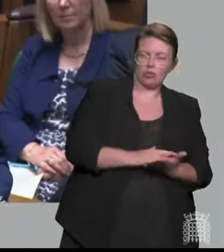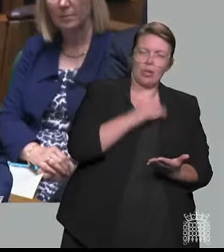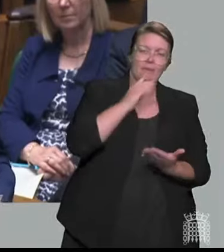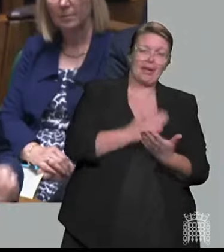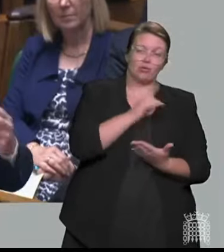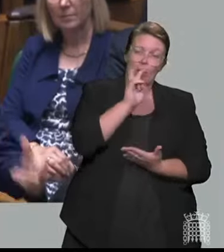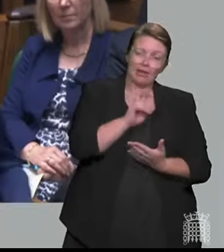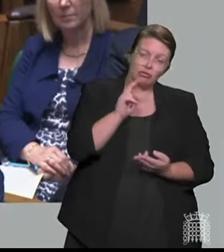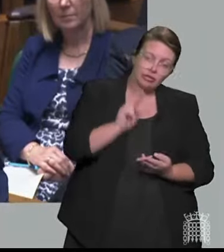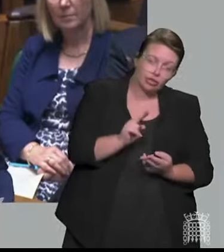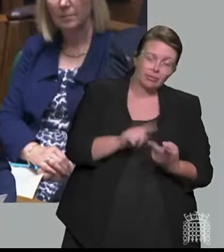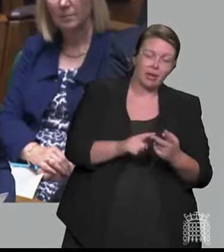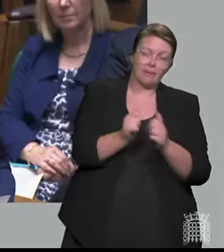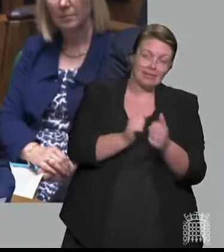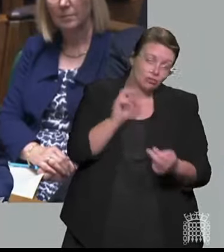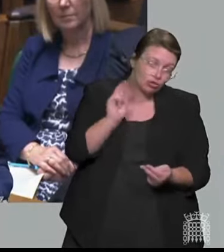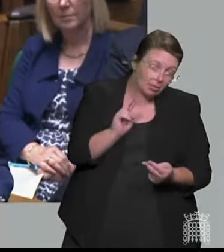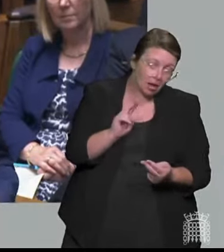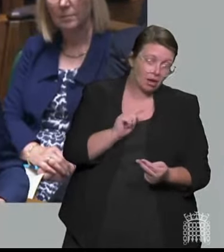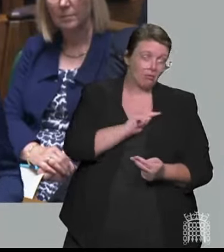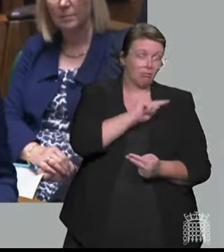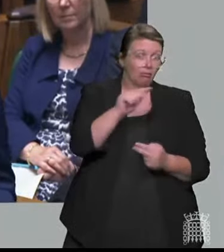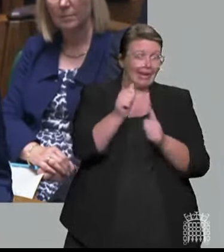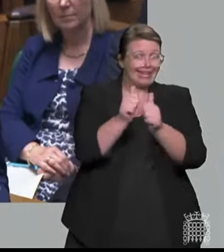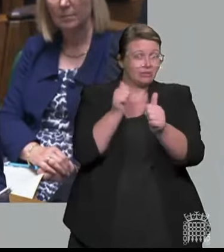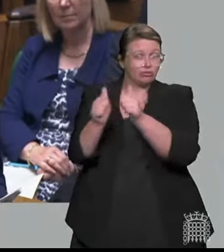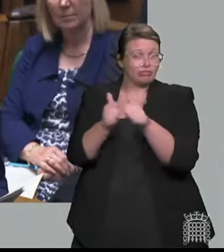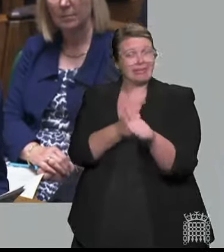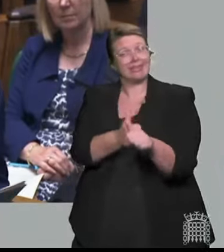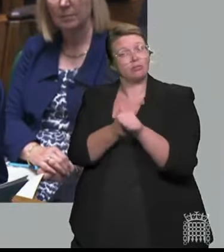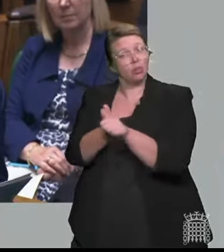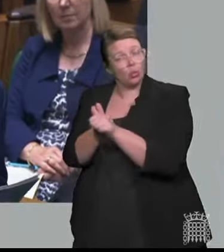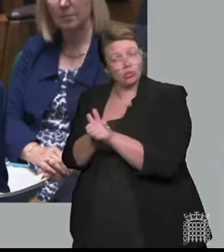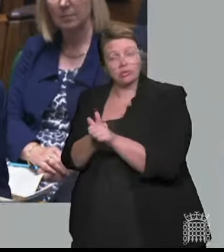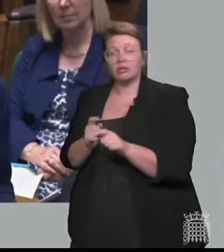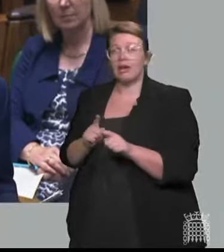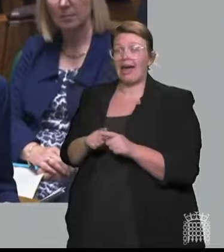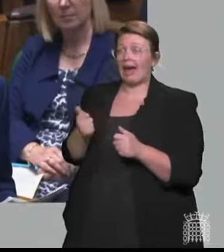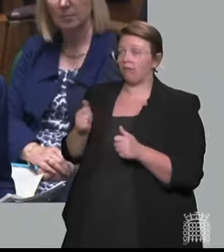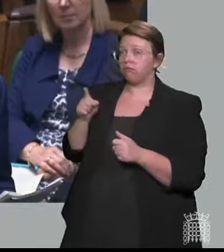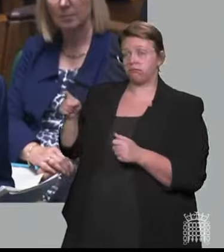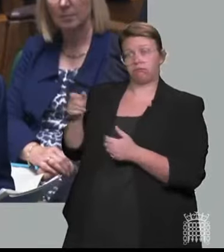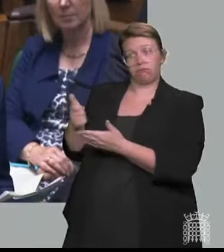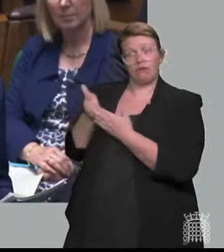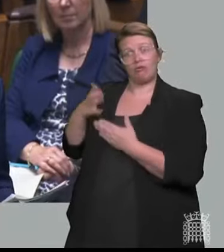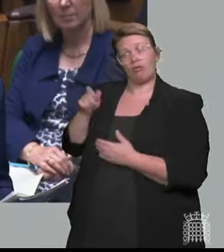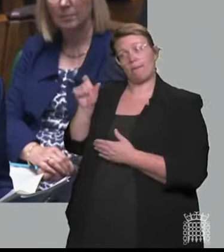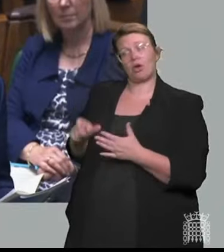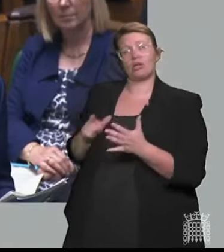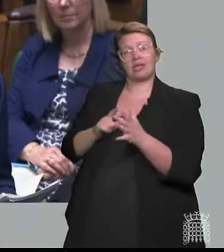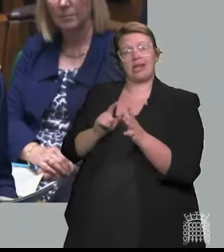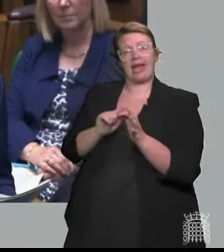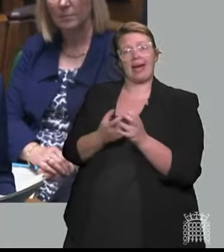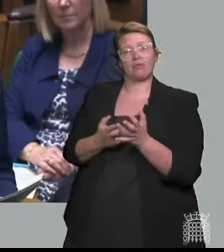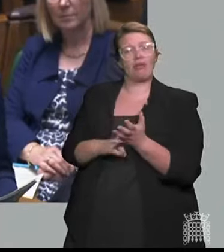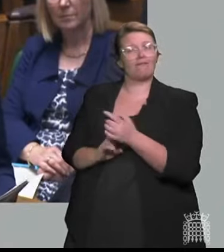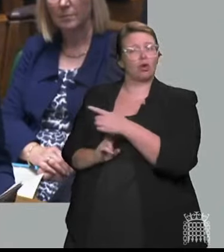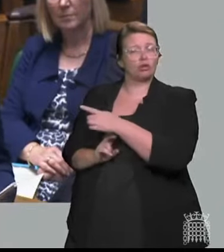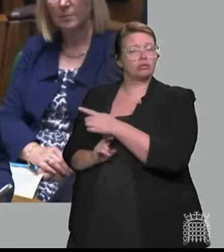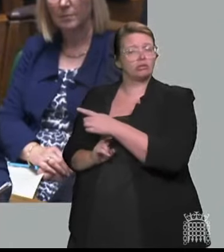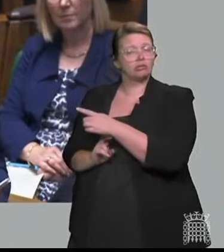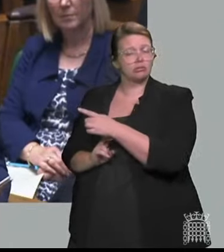home. We have strong backing from Britain's heavy industries, cross-party support from the excellent member from Aberavon, who I see is also on the order paper.